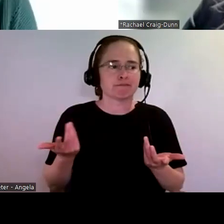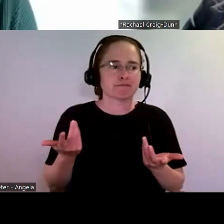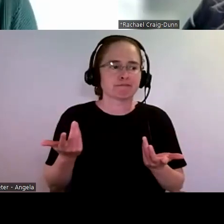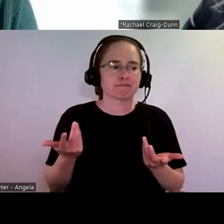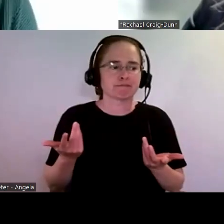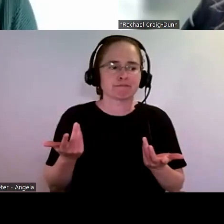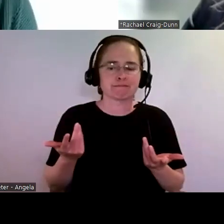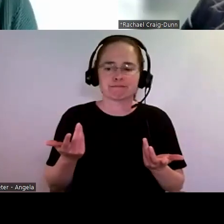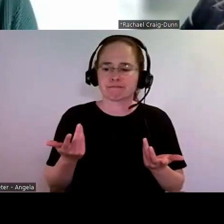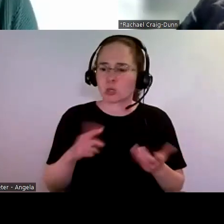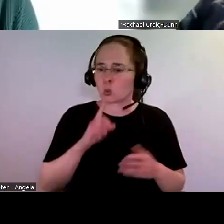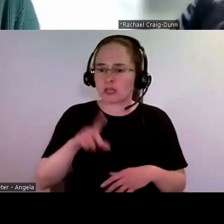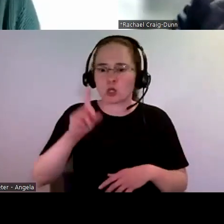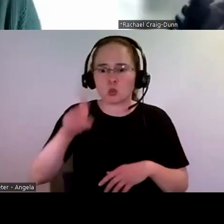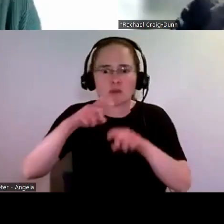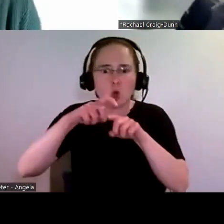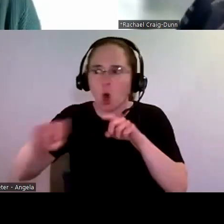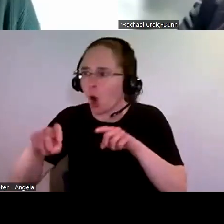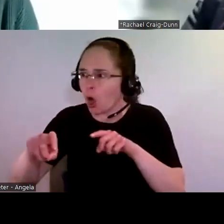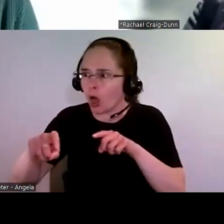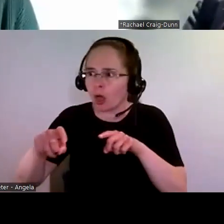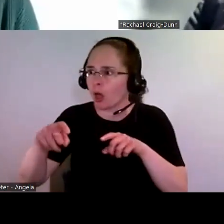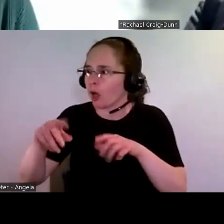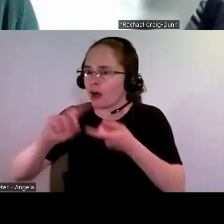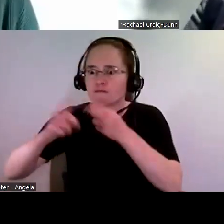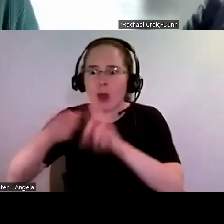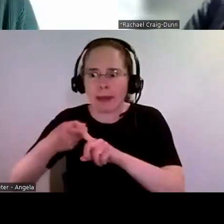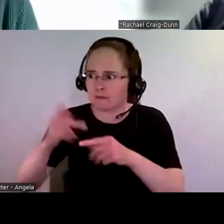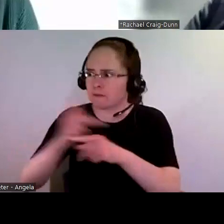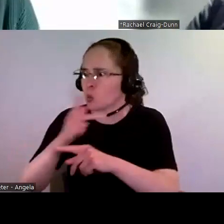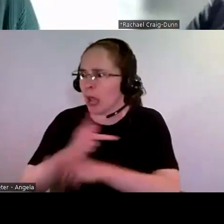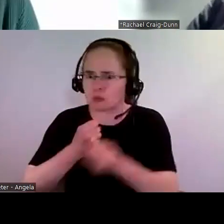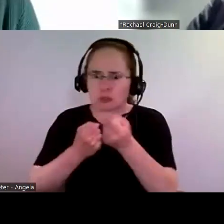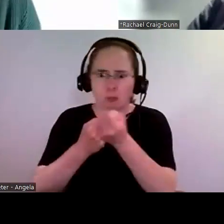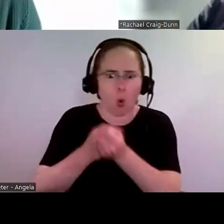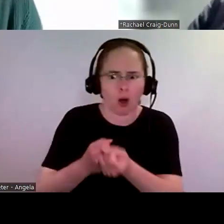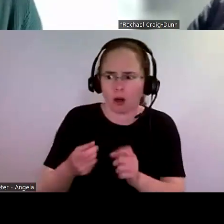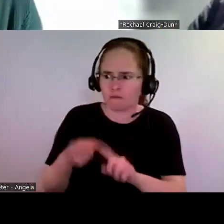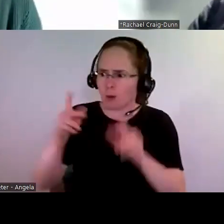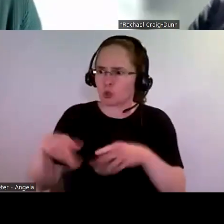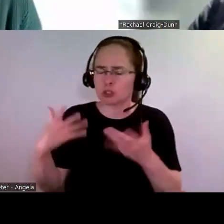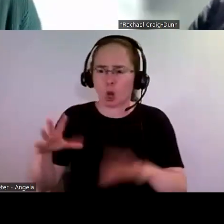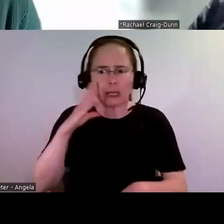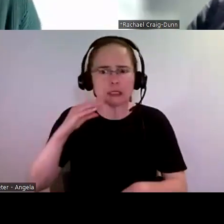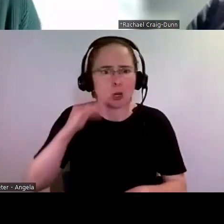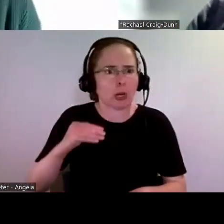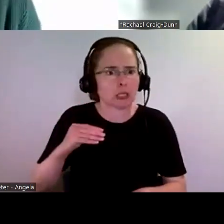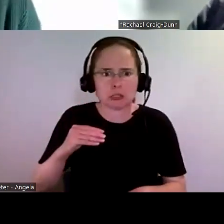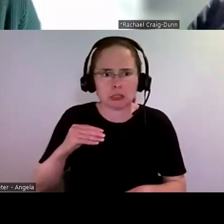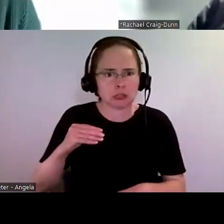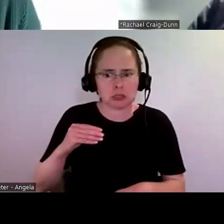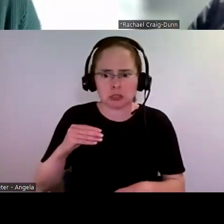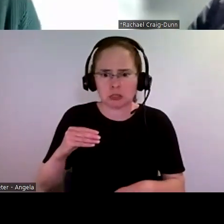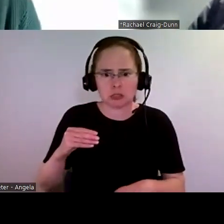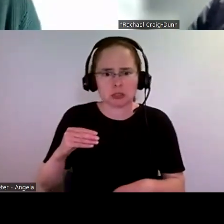one of those situations where you need to phone a friend. You need to have some sort of support from someone who's lived this